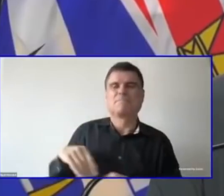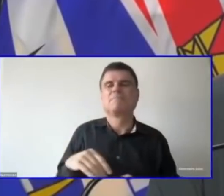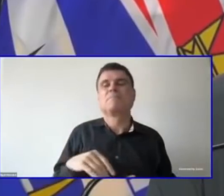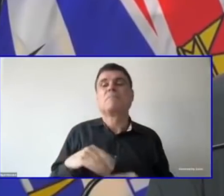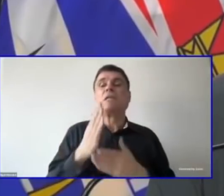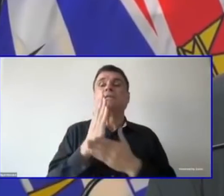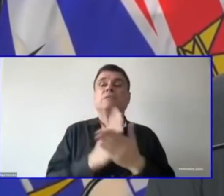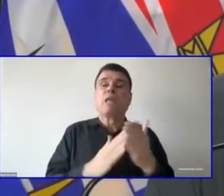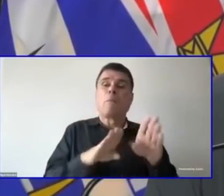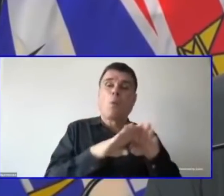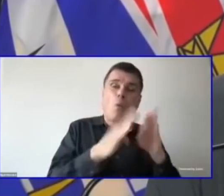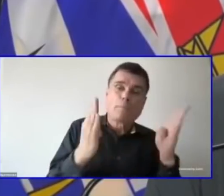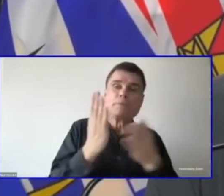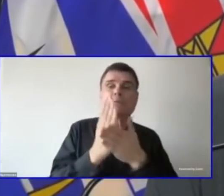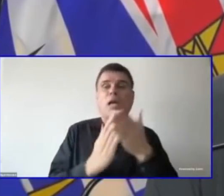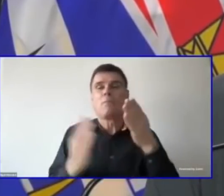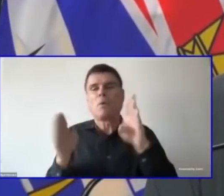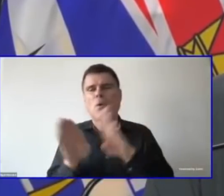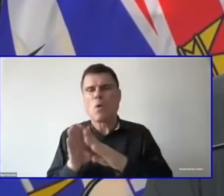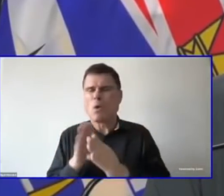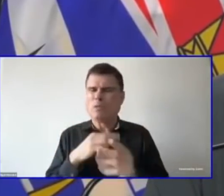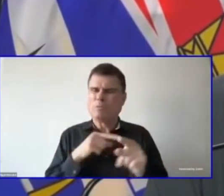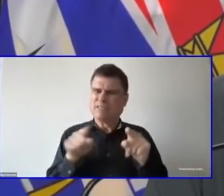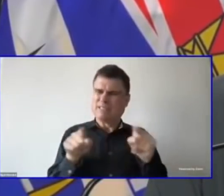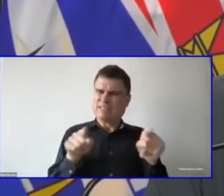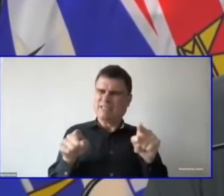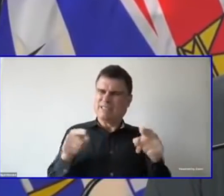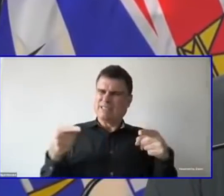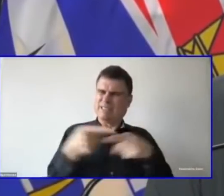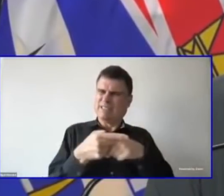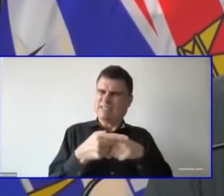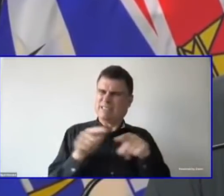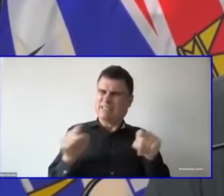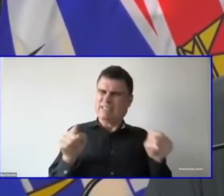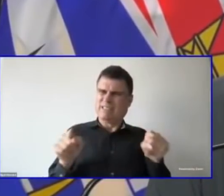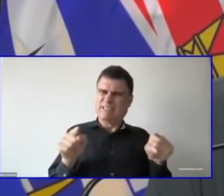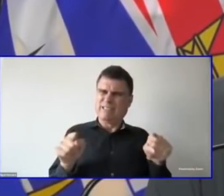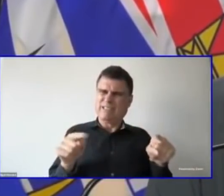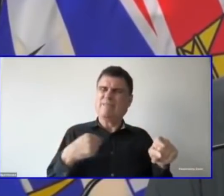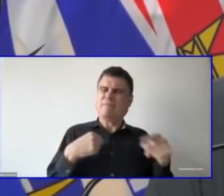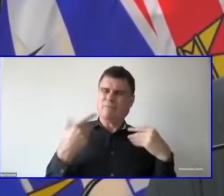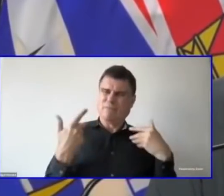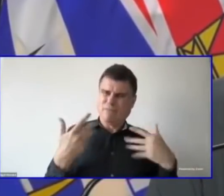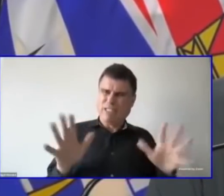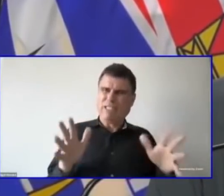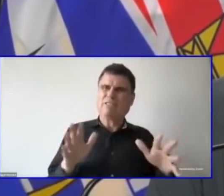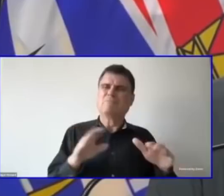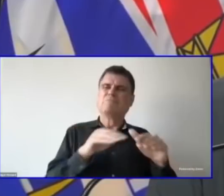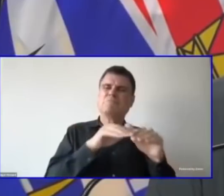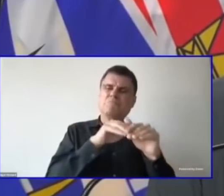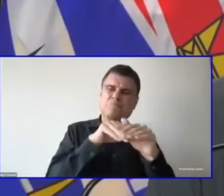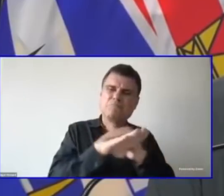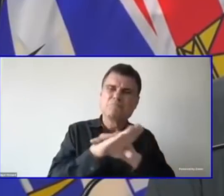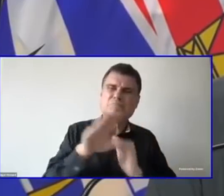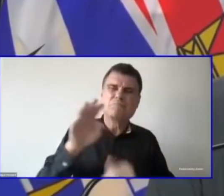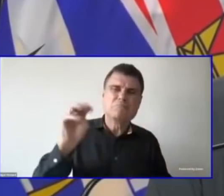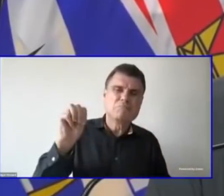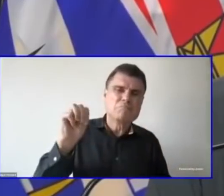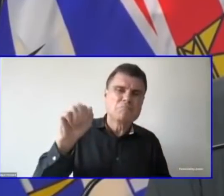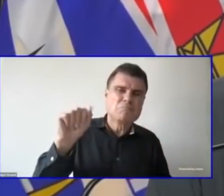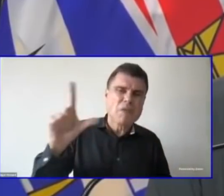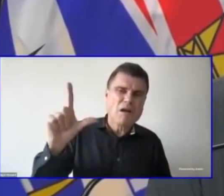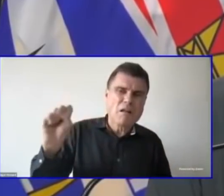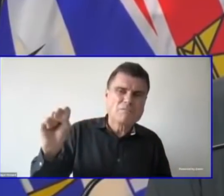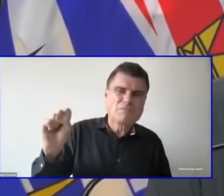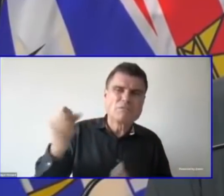of closures and capacity controls. I personally have been in sort of different retail shops, malls, spots where